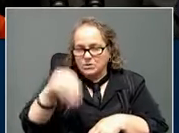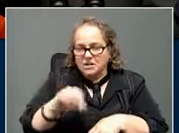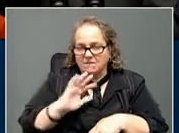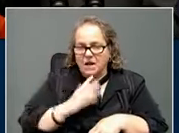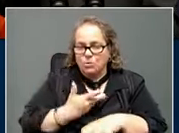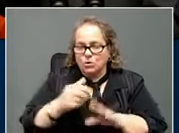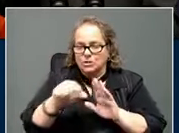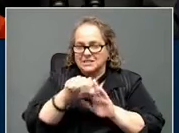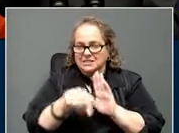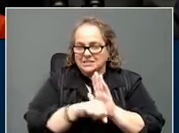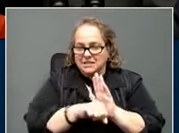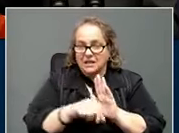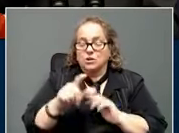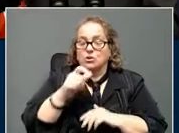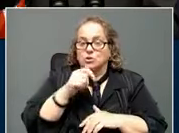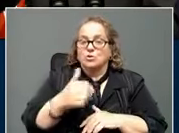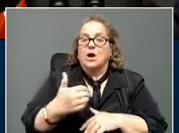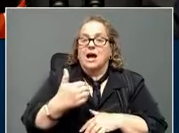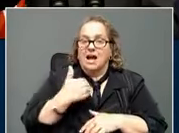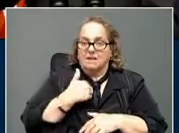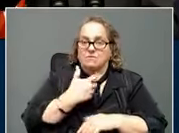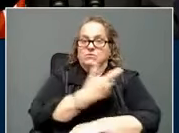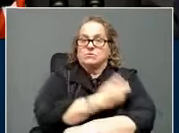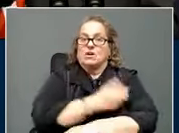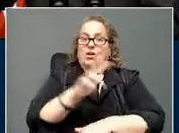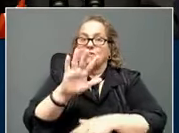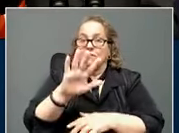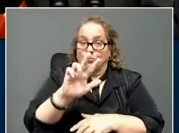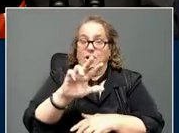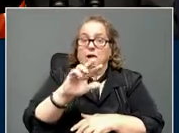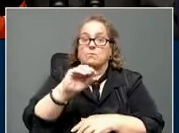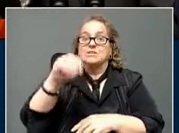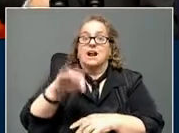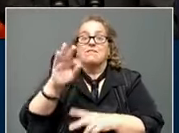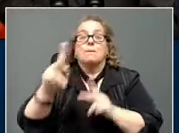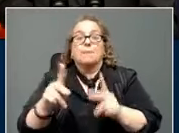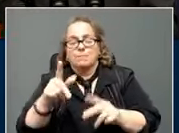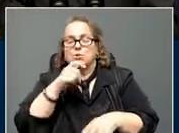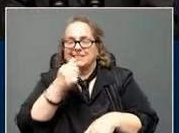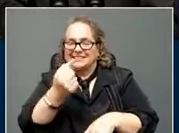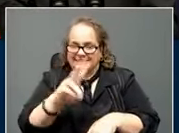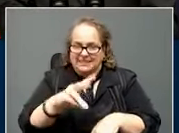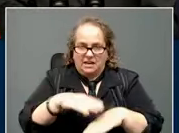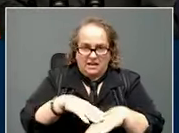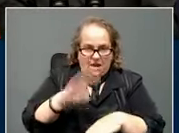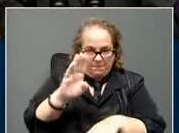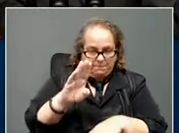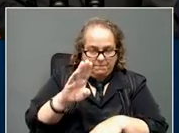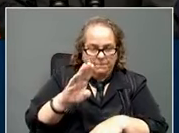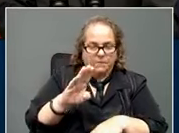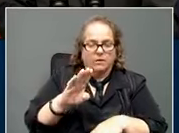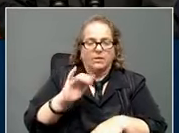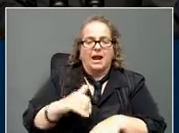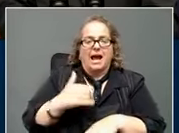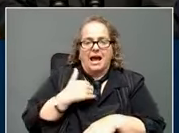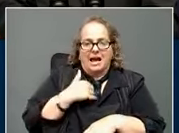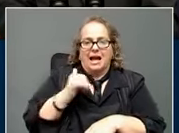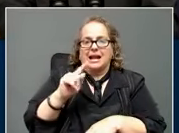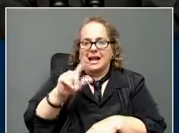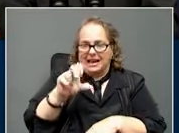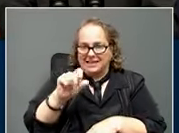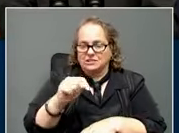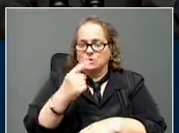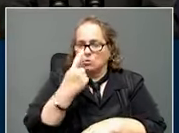has had, again, that's 53% of people 16 and up that have had at least one